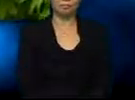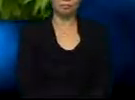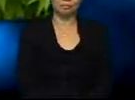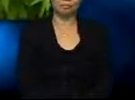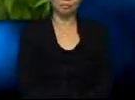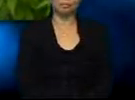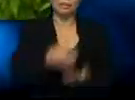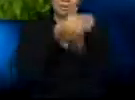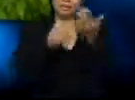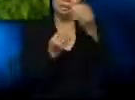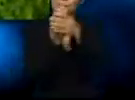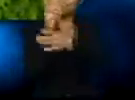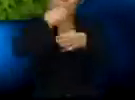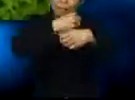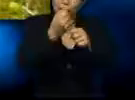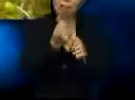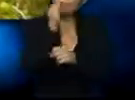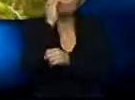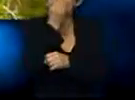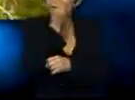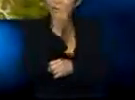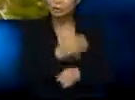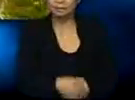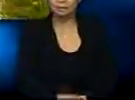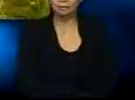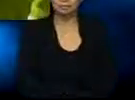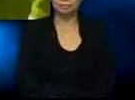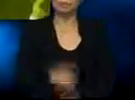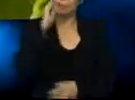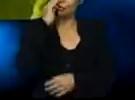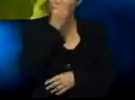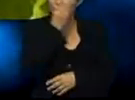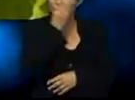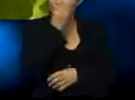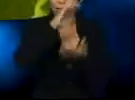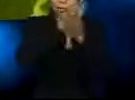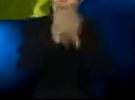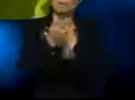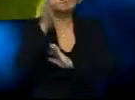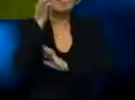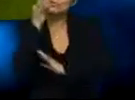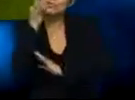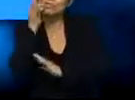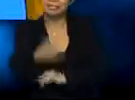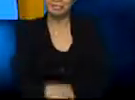Some plants produce flowers. The flowers will become fruits.